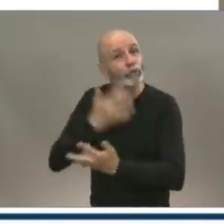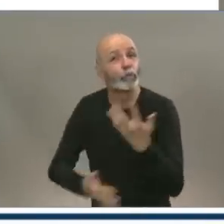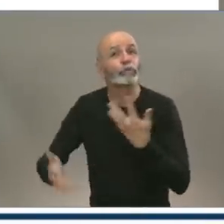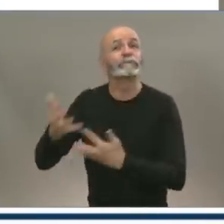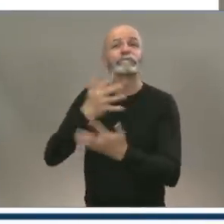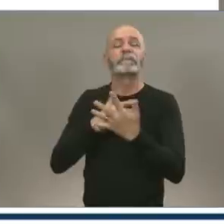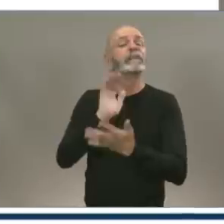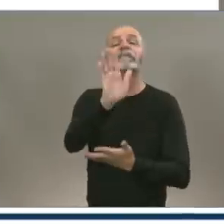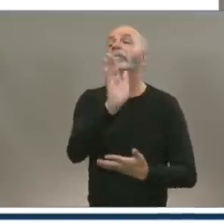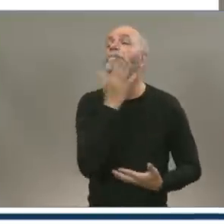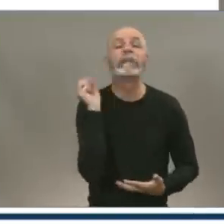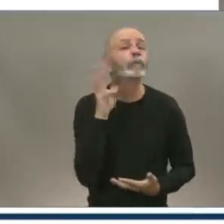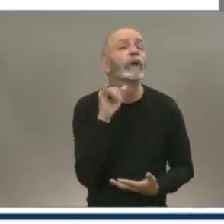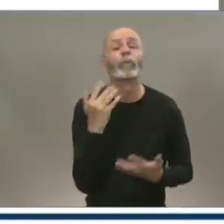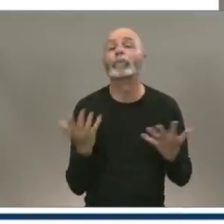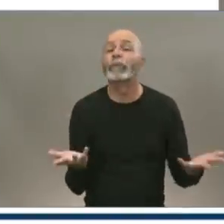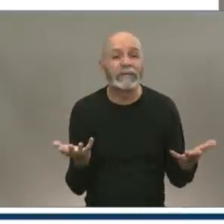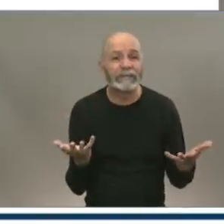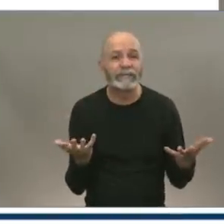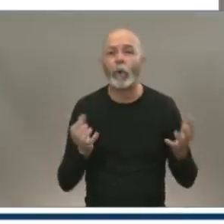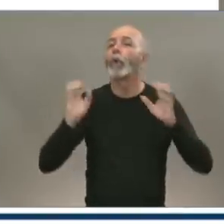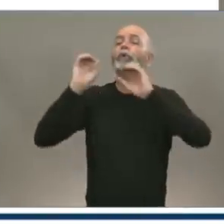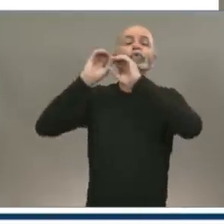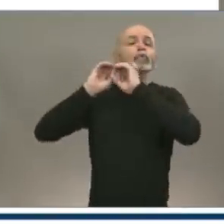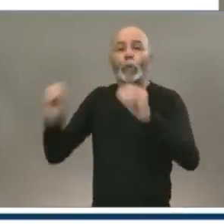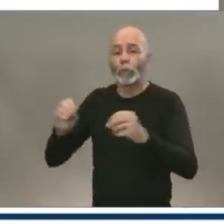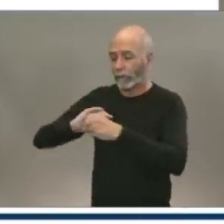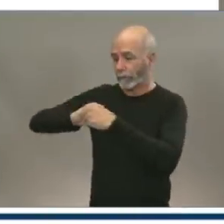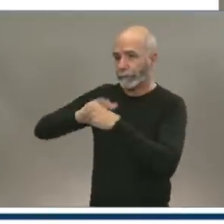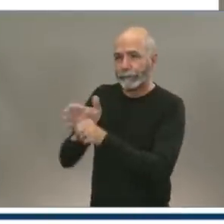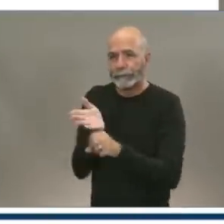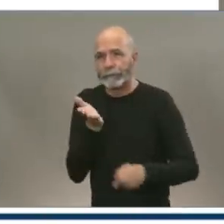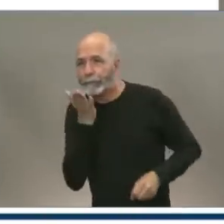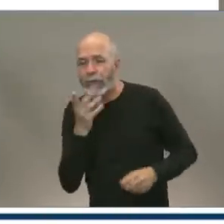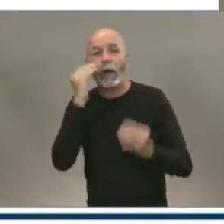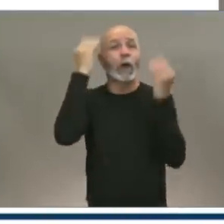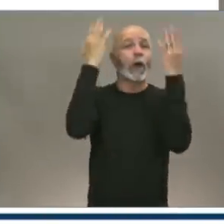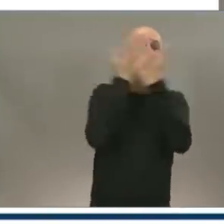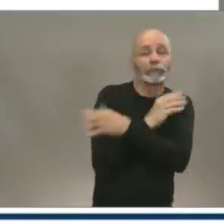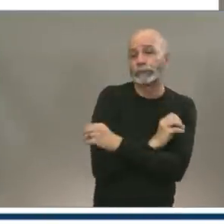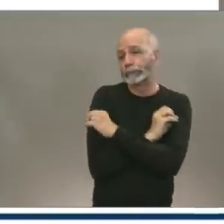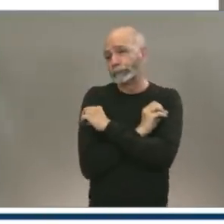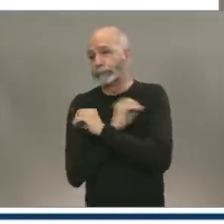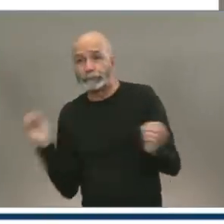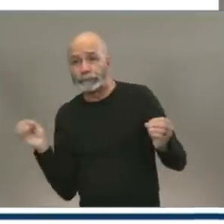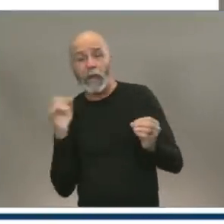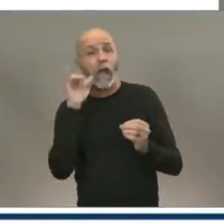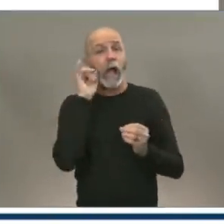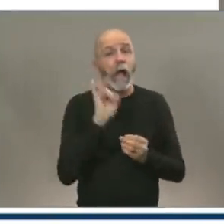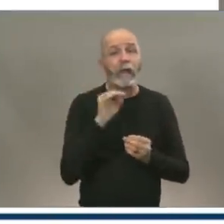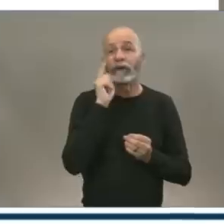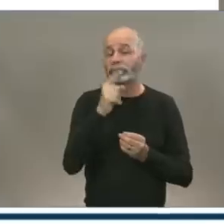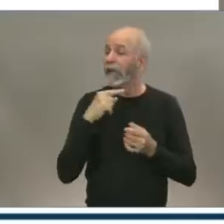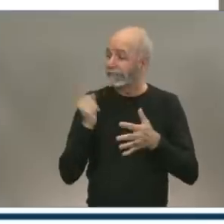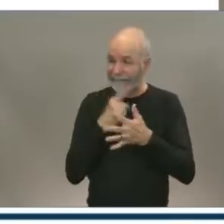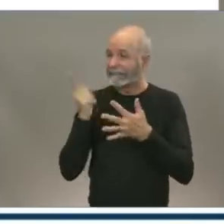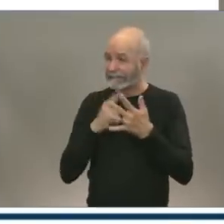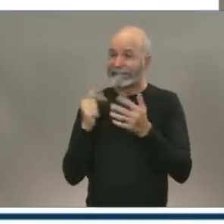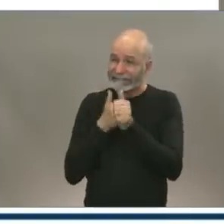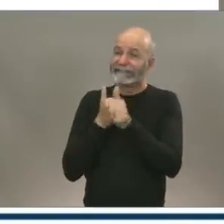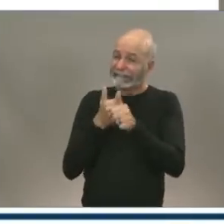COVID-free holiday. And if you do all these things, you will have done everything possible to protect yourself and the people you care